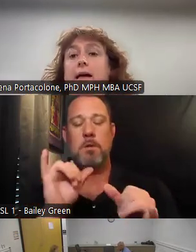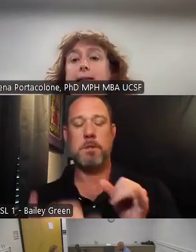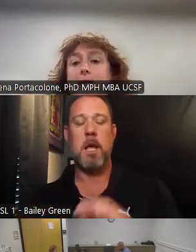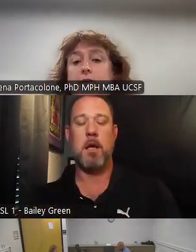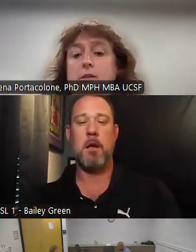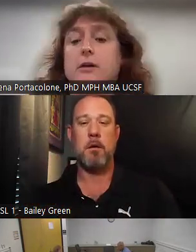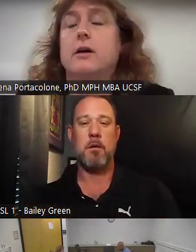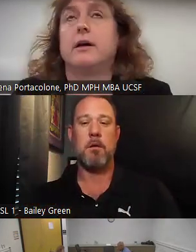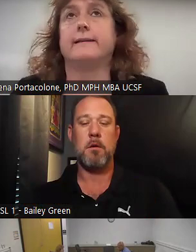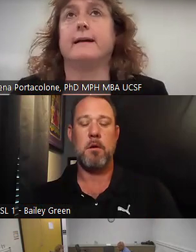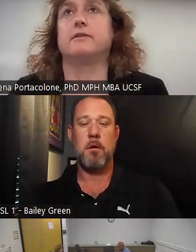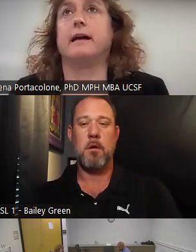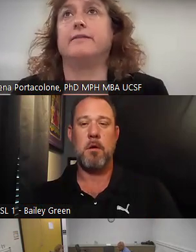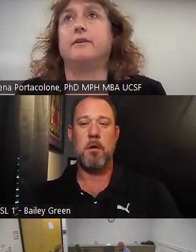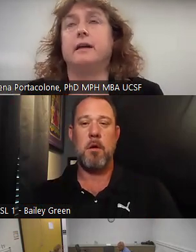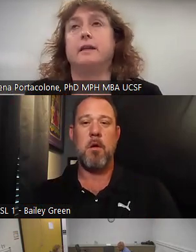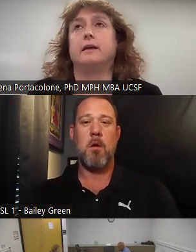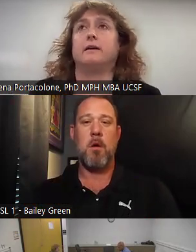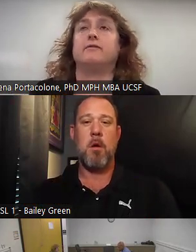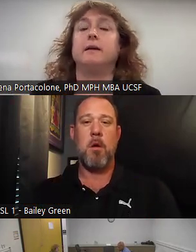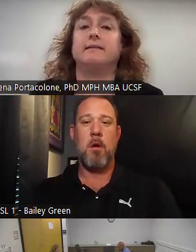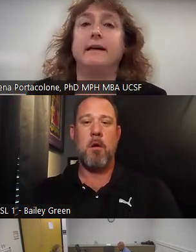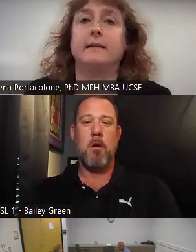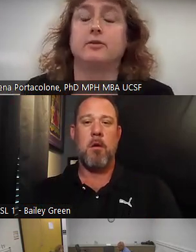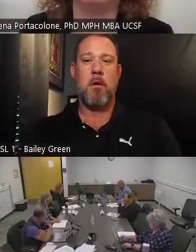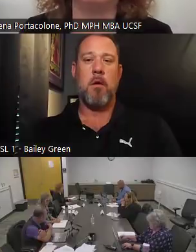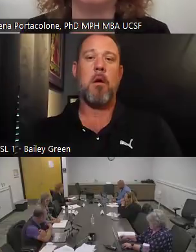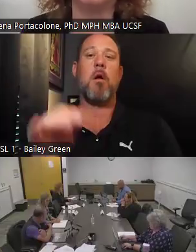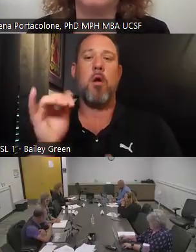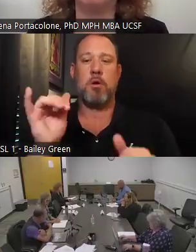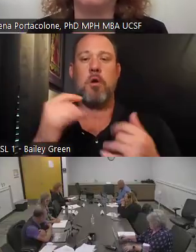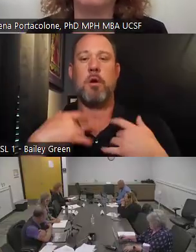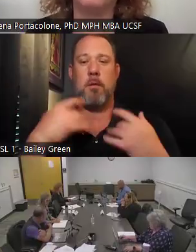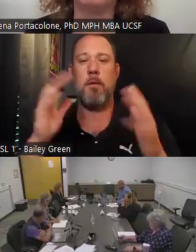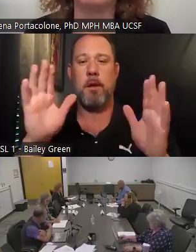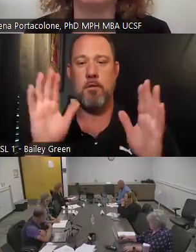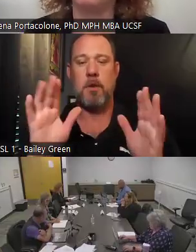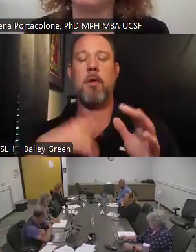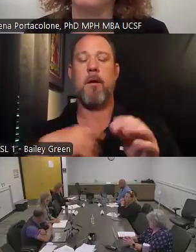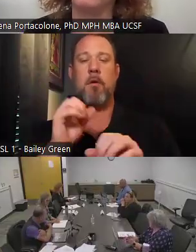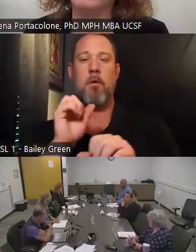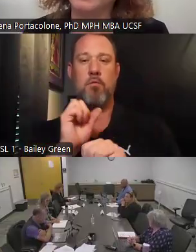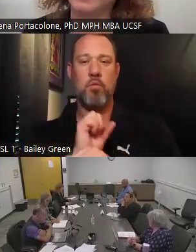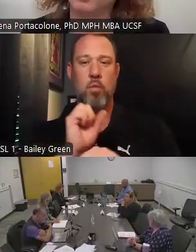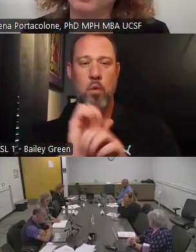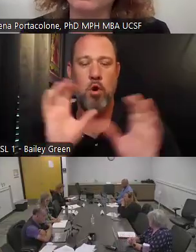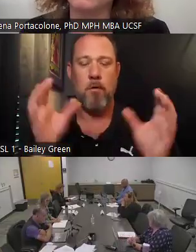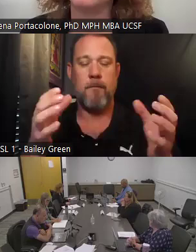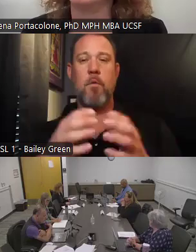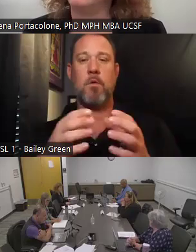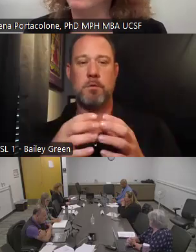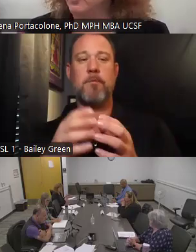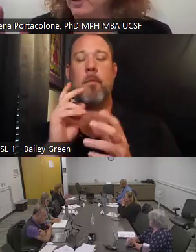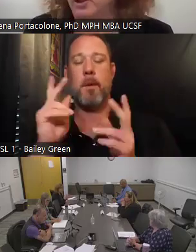And then also in terms of California, I think it would be great to have a workforce focused on living